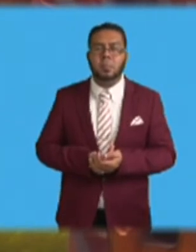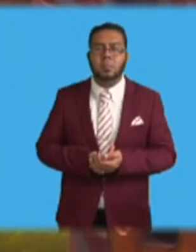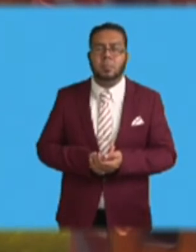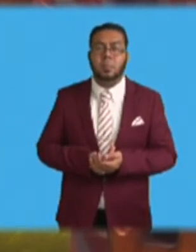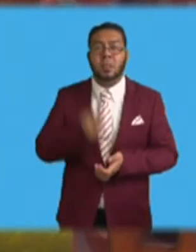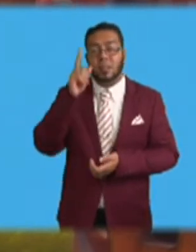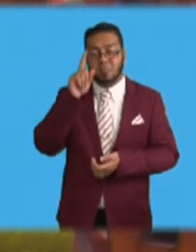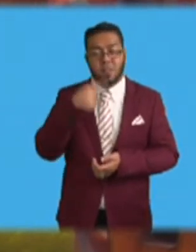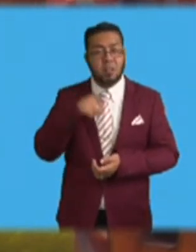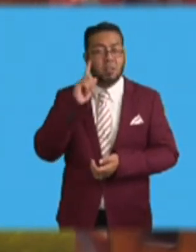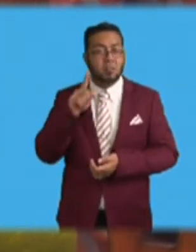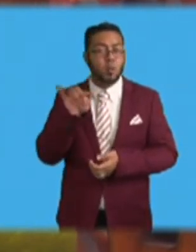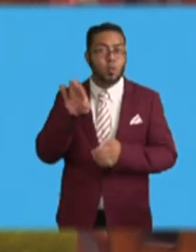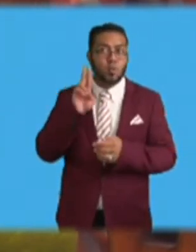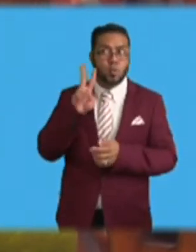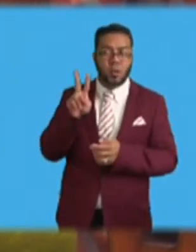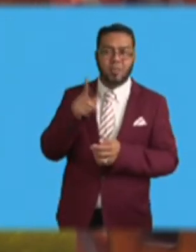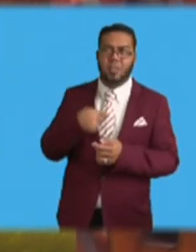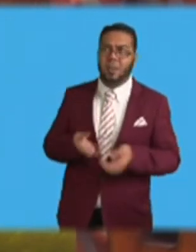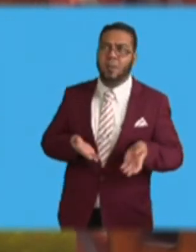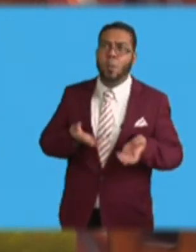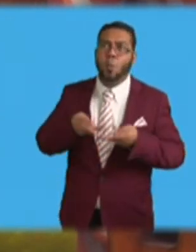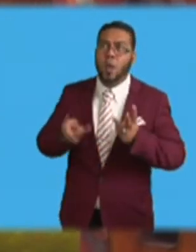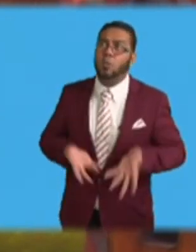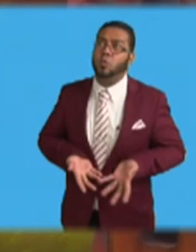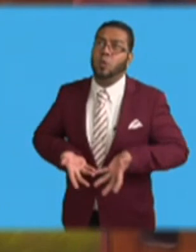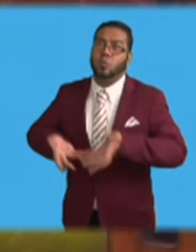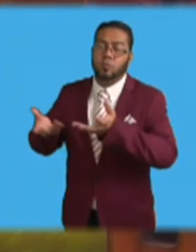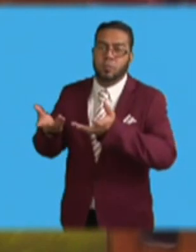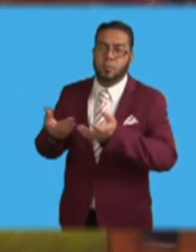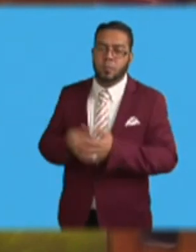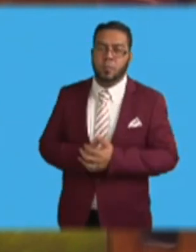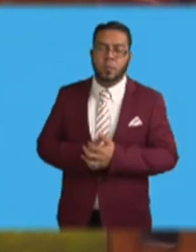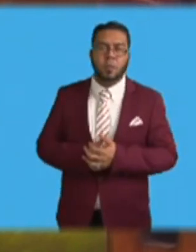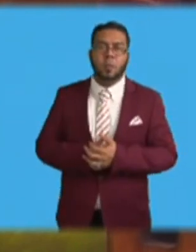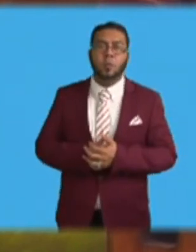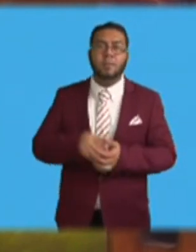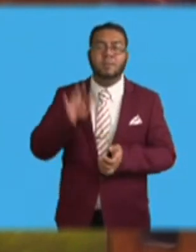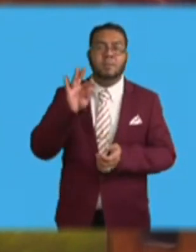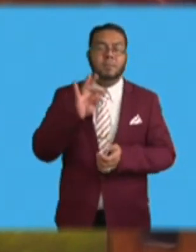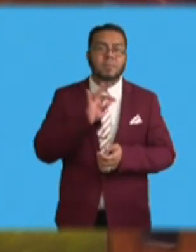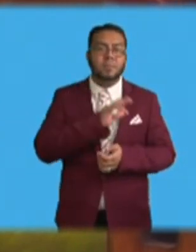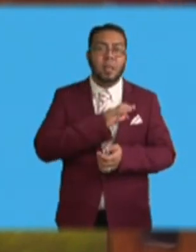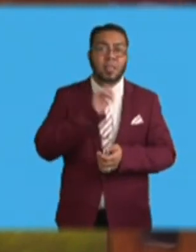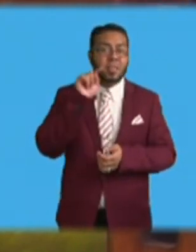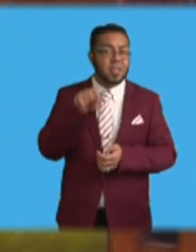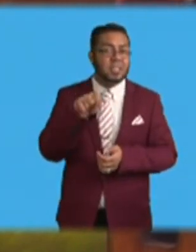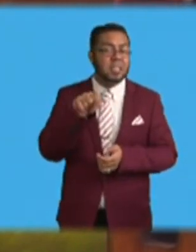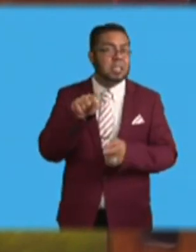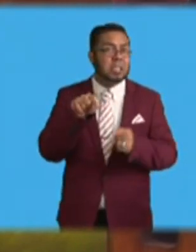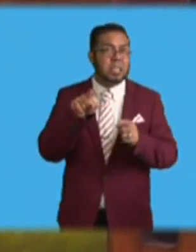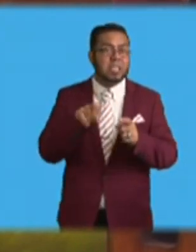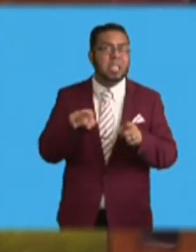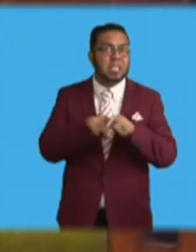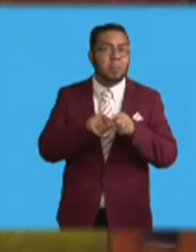If I can look at the mode or the method of delivery, Madam Speaker, we have permanent fixed immunization posts, and this is the services that